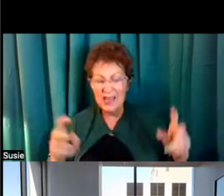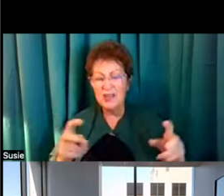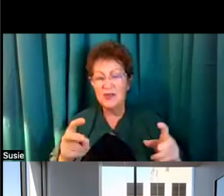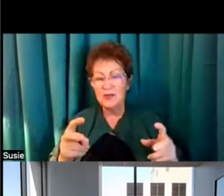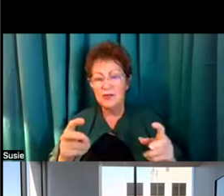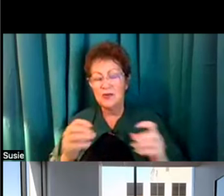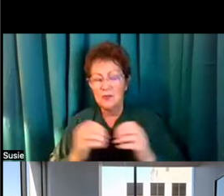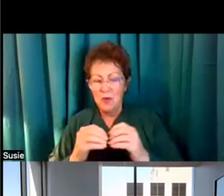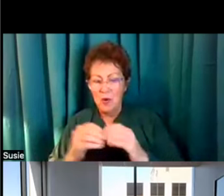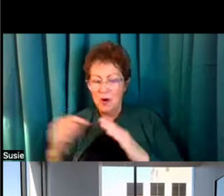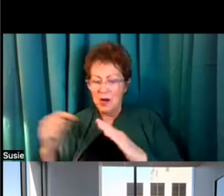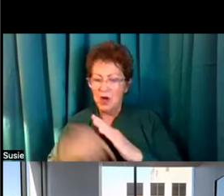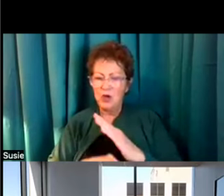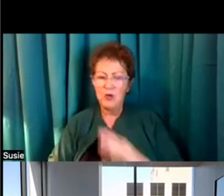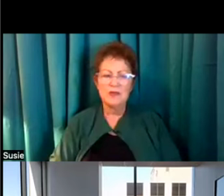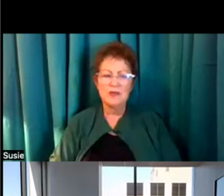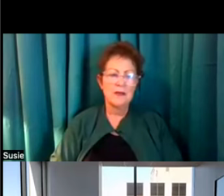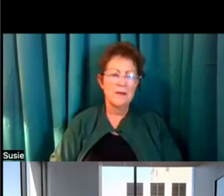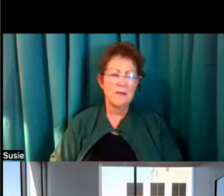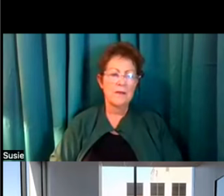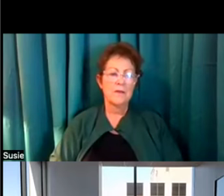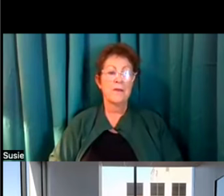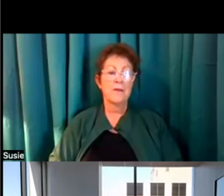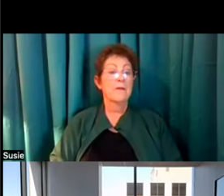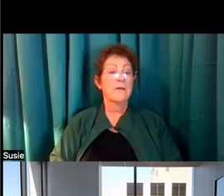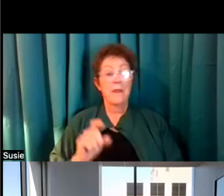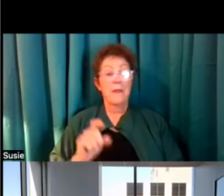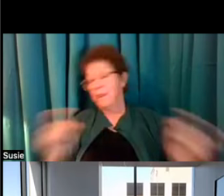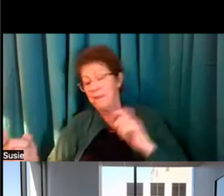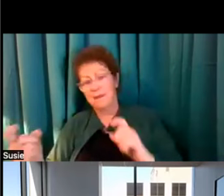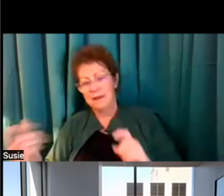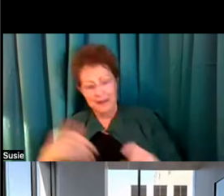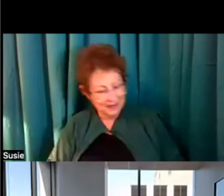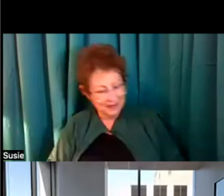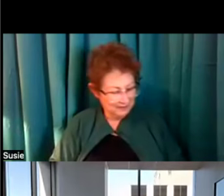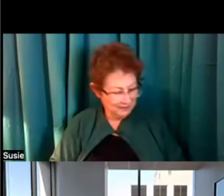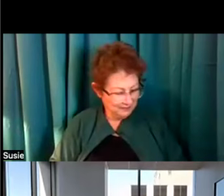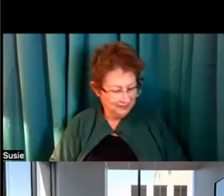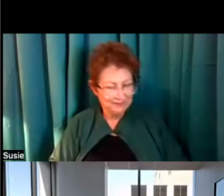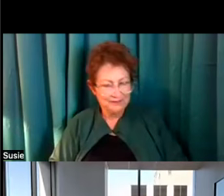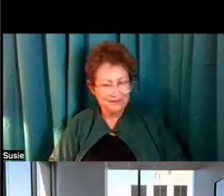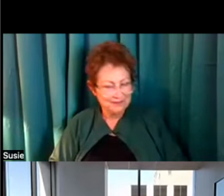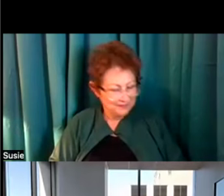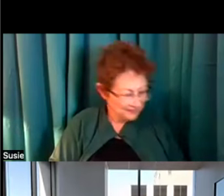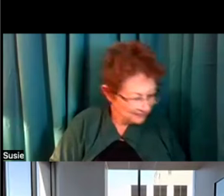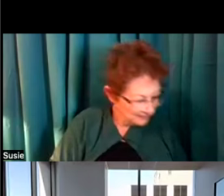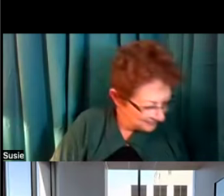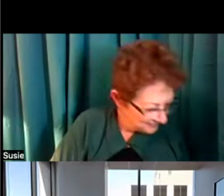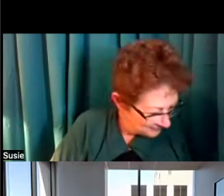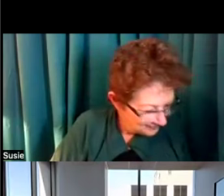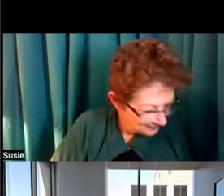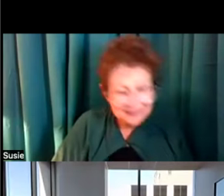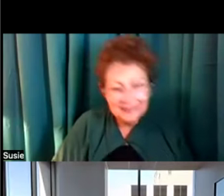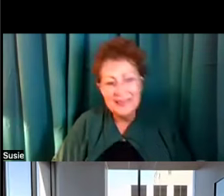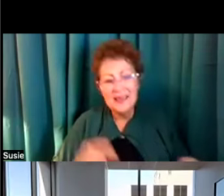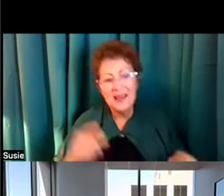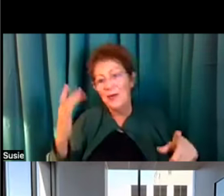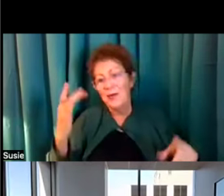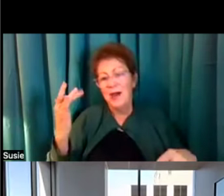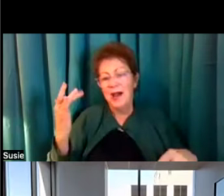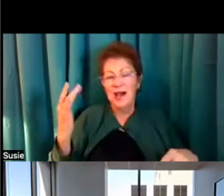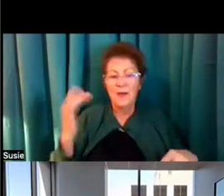acute. And now we're going to switch gears a bit. Probably maybe the most important part of the presentation is why or why